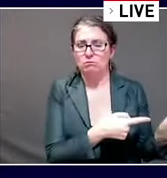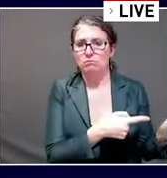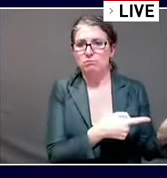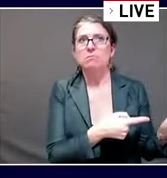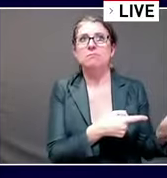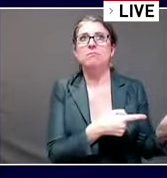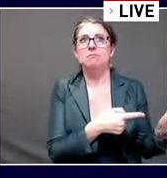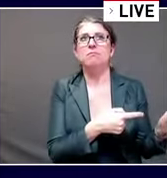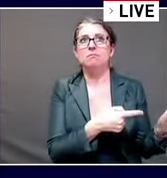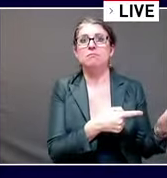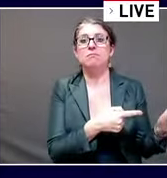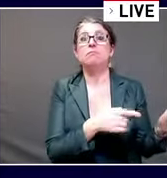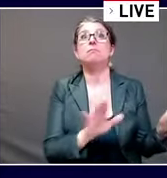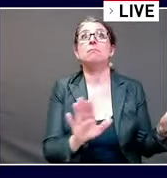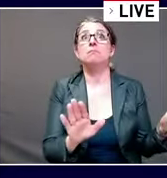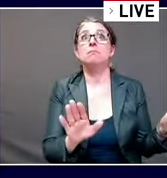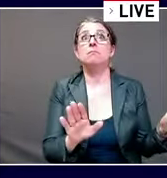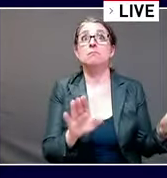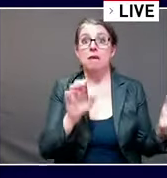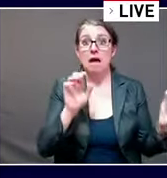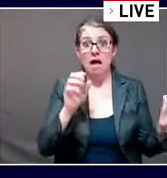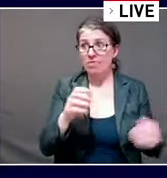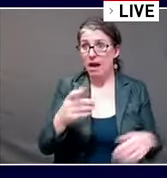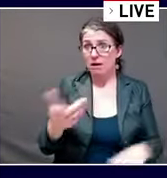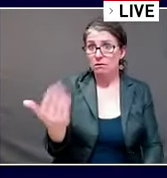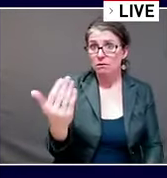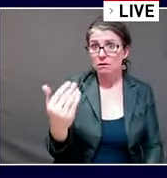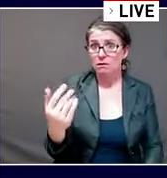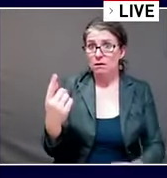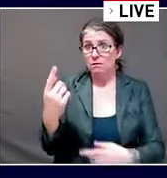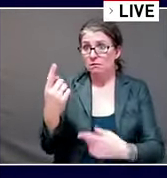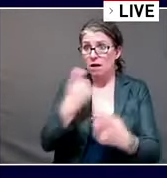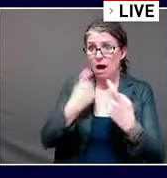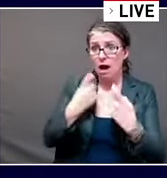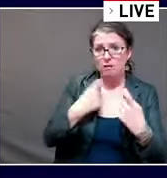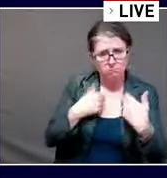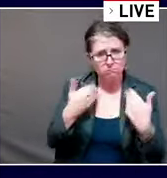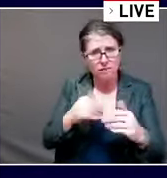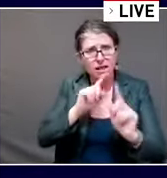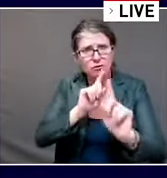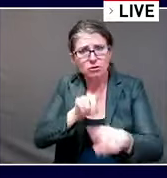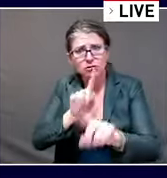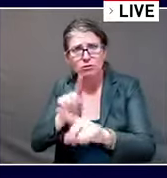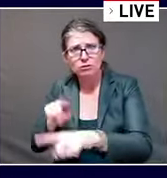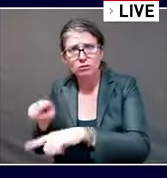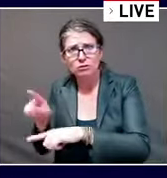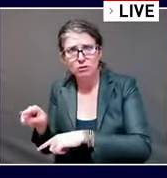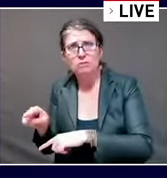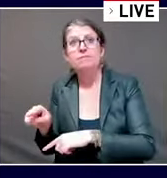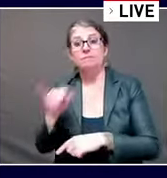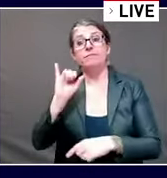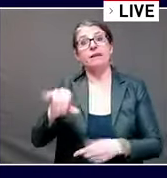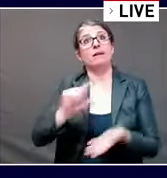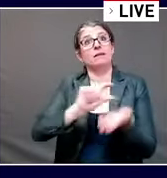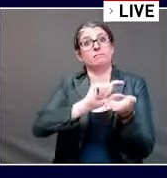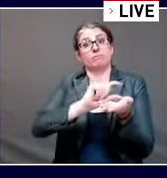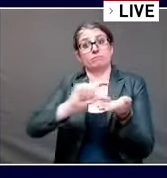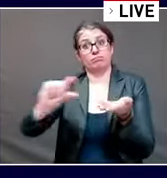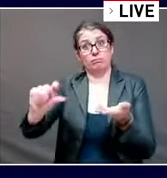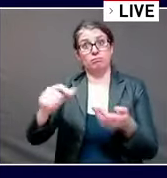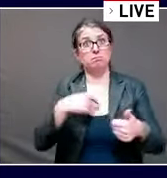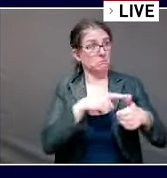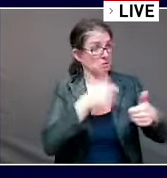vaccine whenever those are approved and the vaccination process. This is going to be a collective effort. And if right out of the